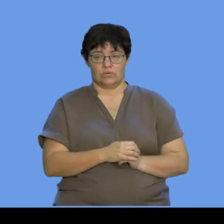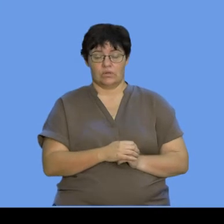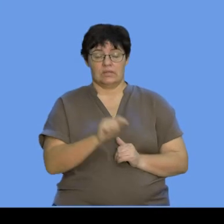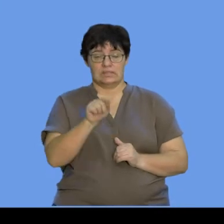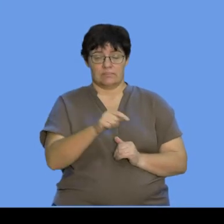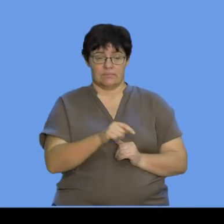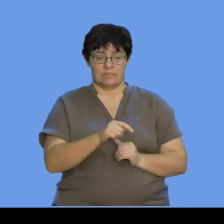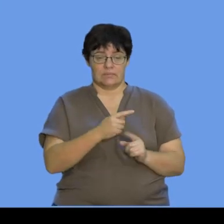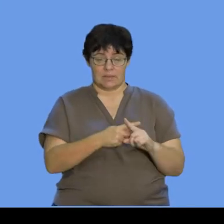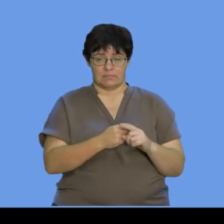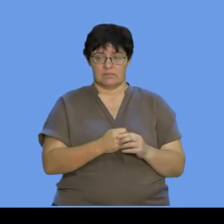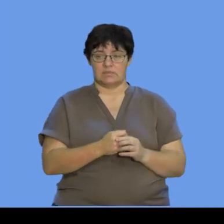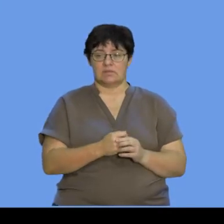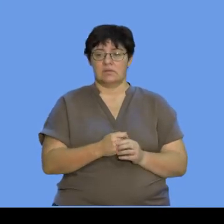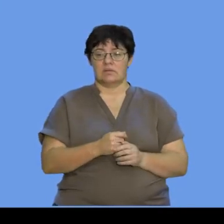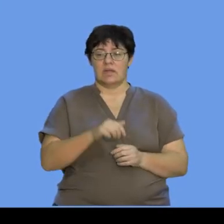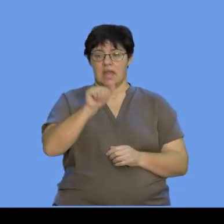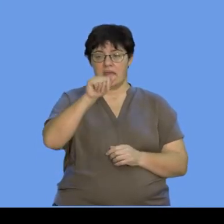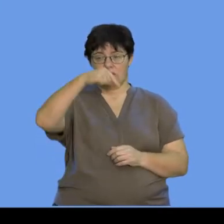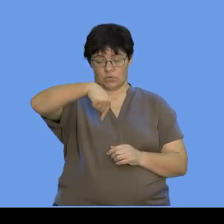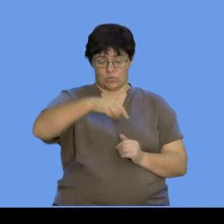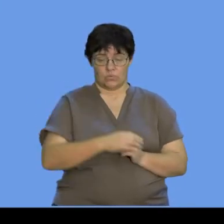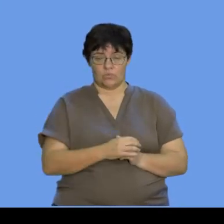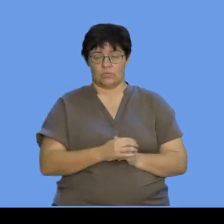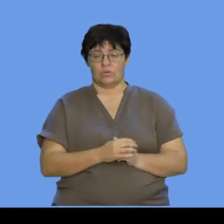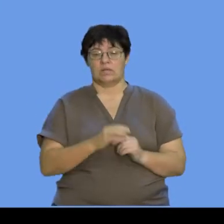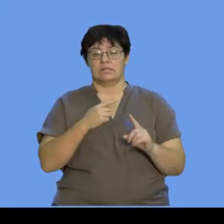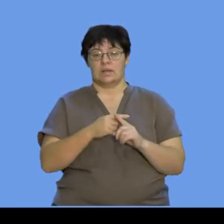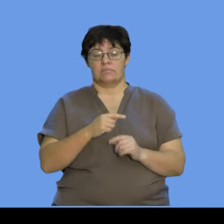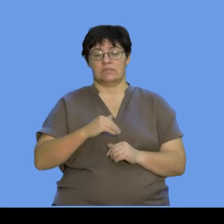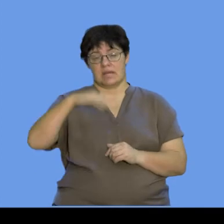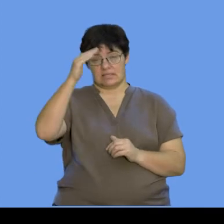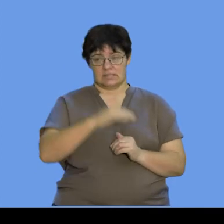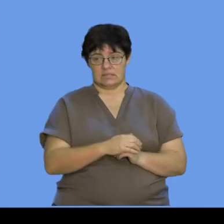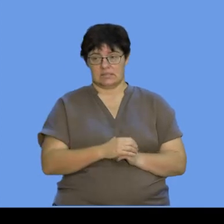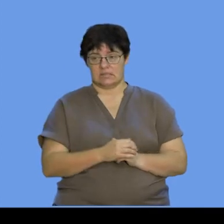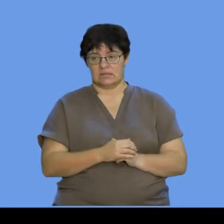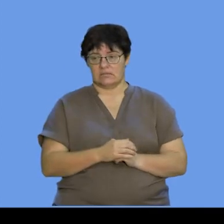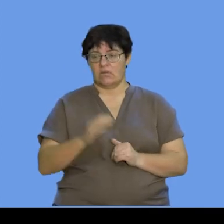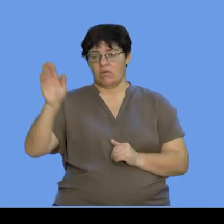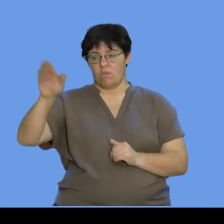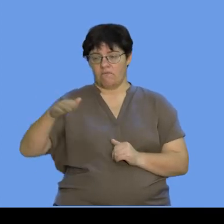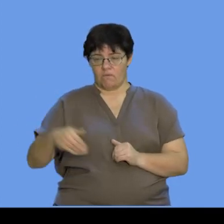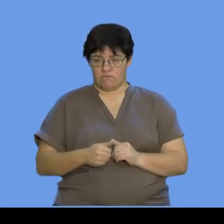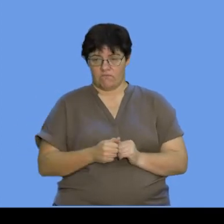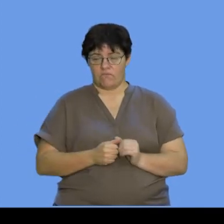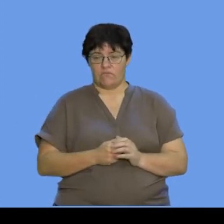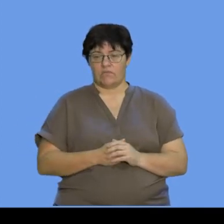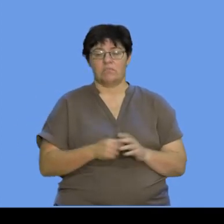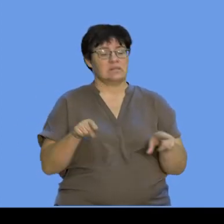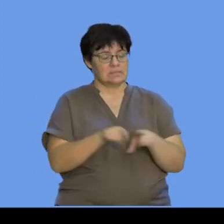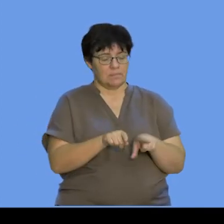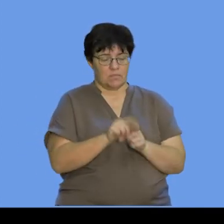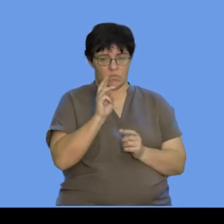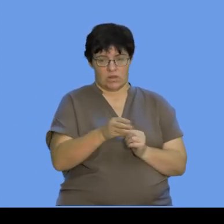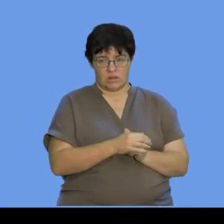1/2 times AQ multiplied by my height. I know that my heights are